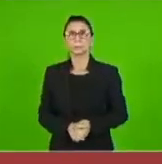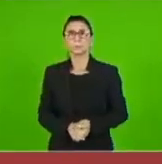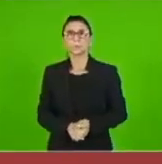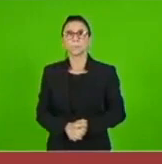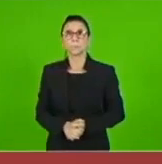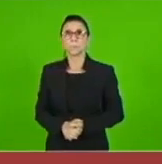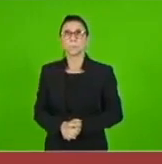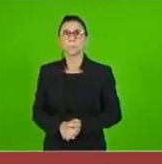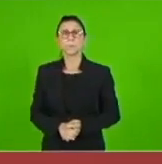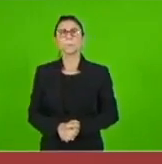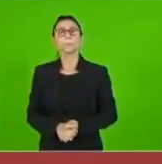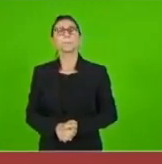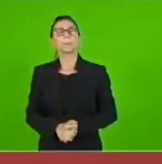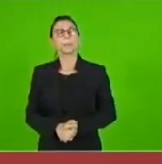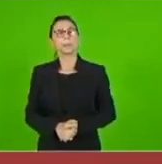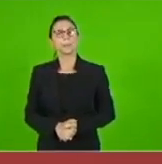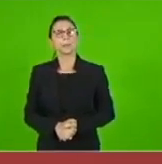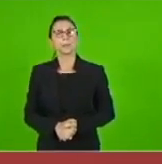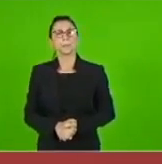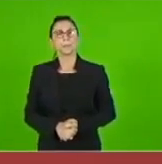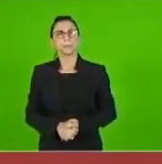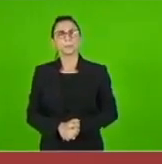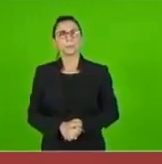Reminding the word of the Lord Jesus,